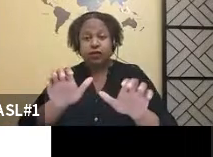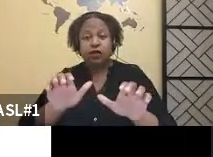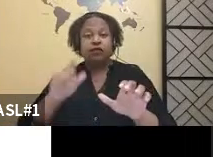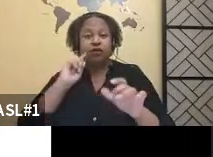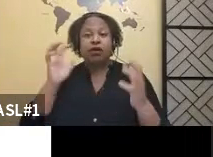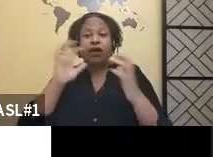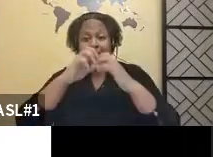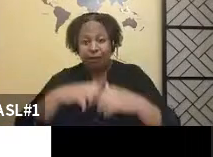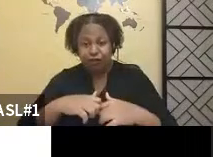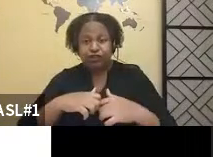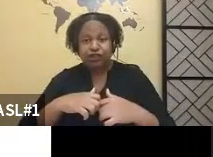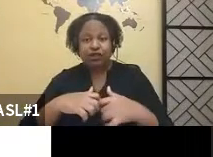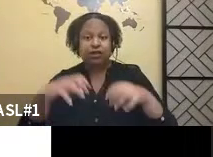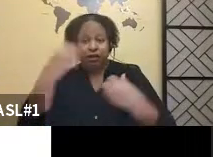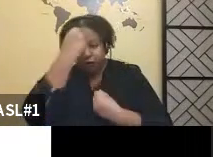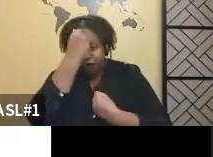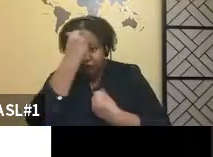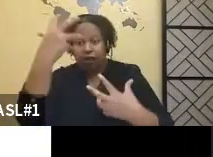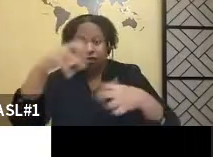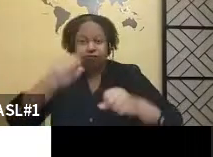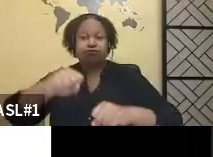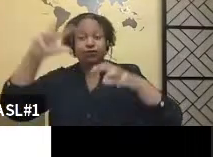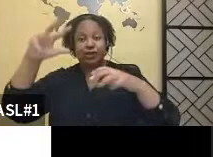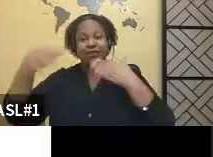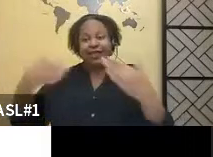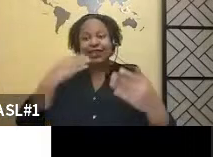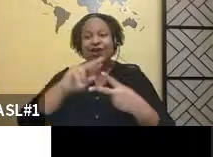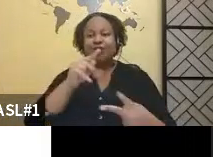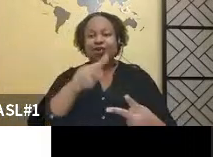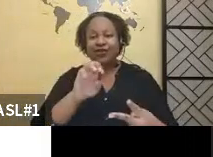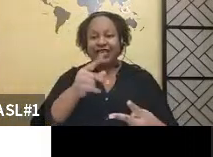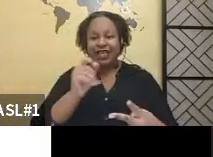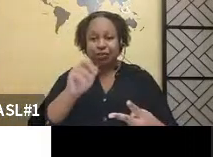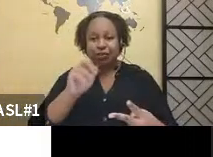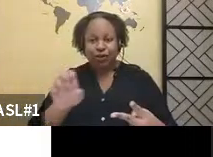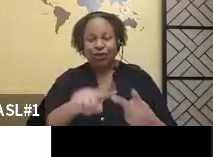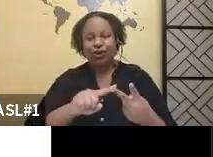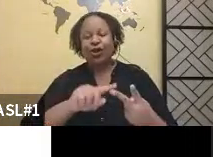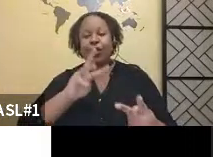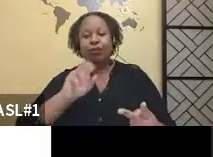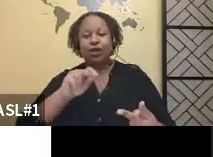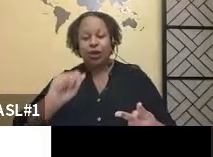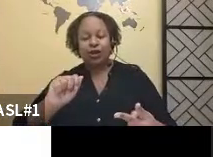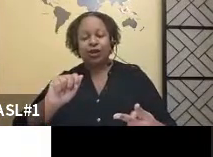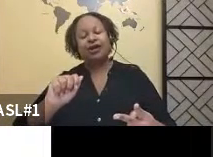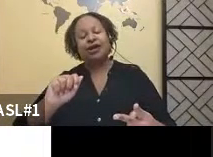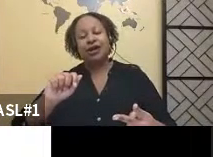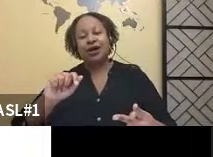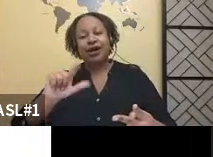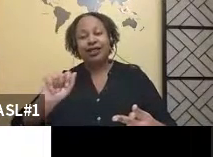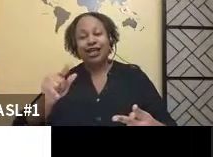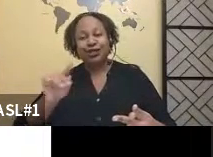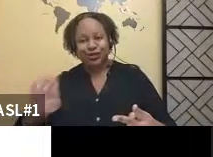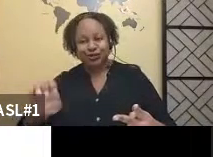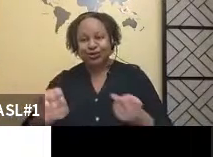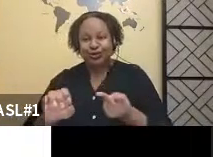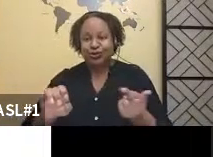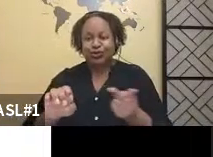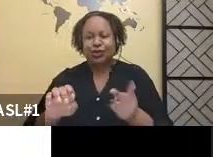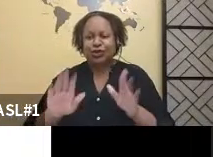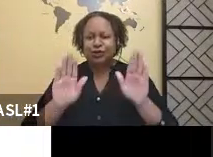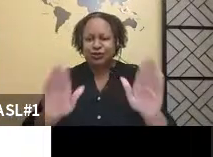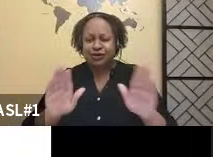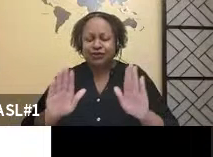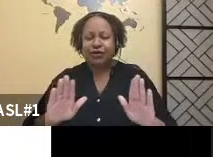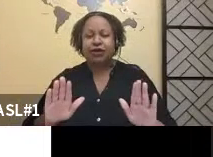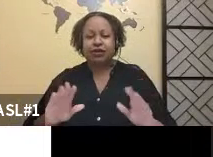Thank you so much again to Ruthie Gilmore and to Winona LaDuke for their incredible and moving and